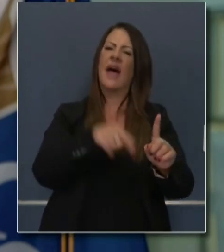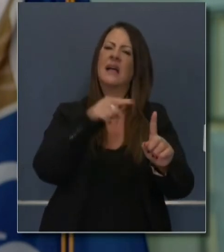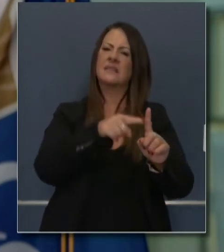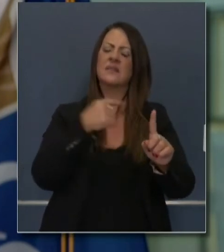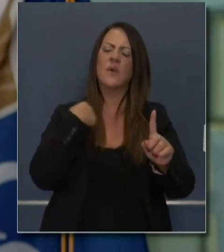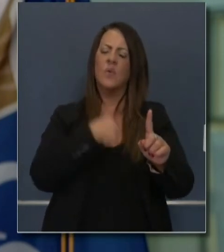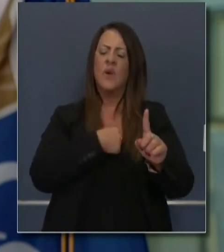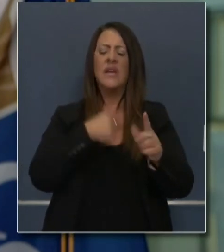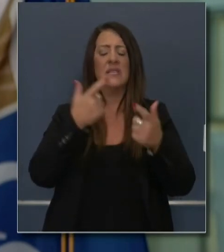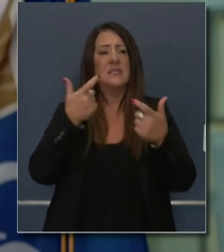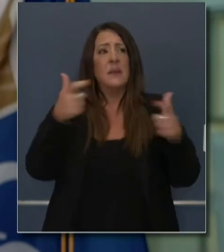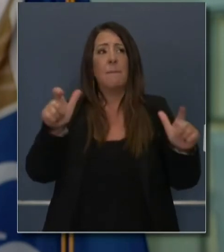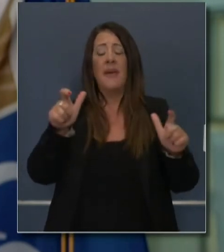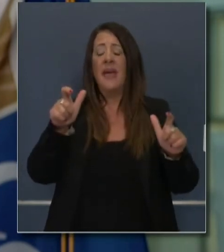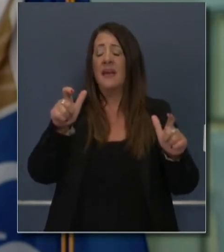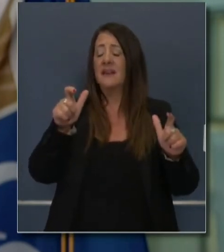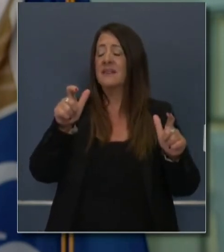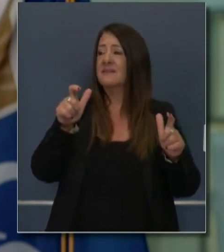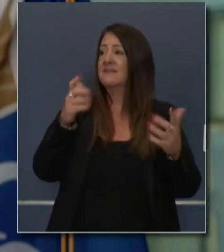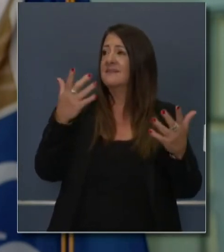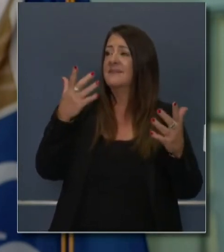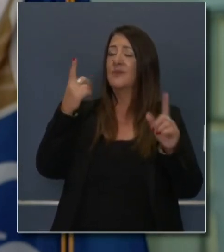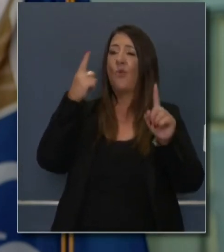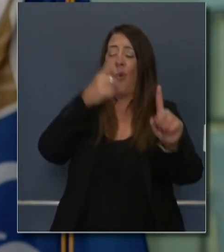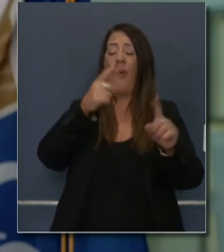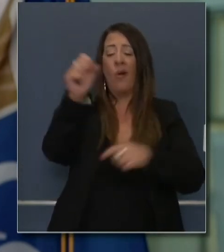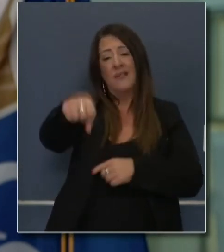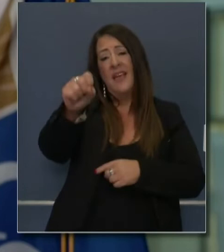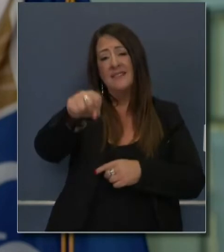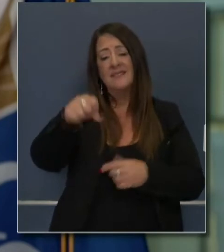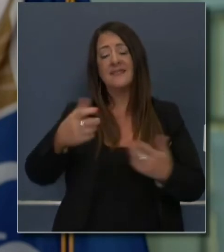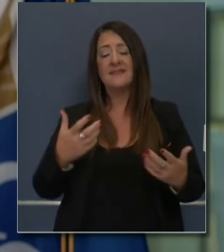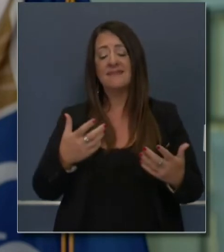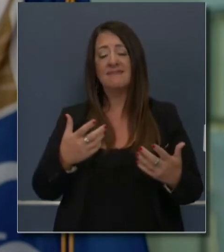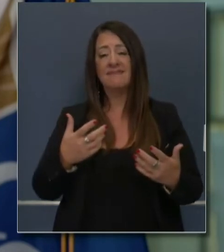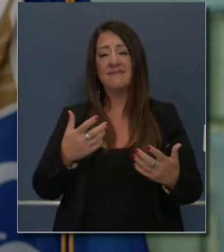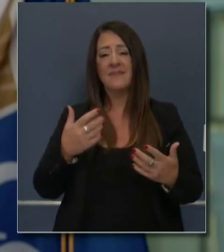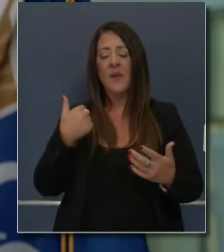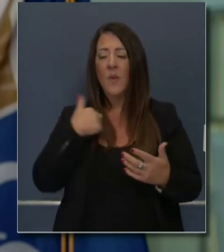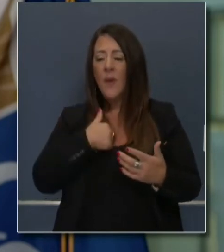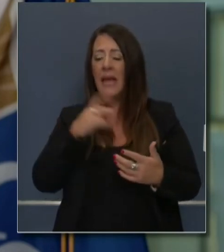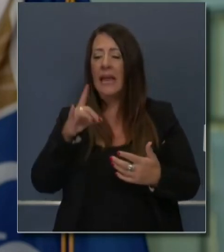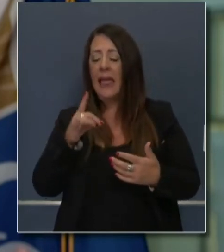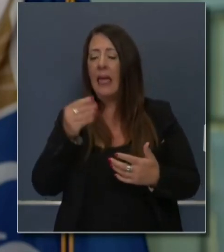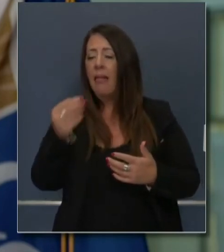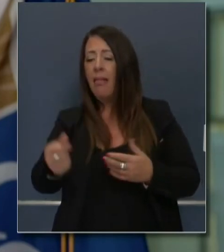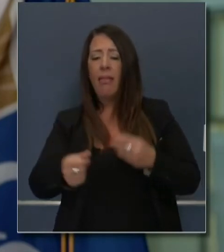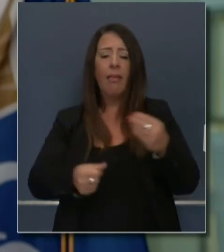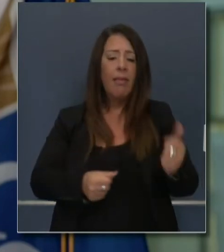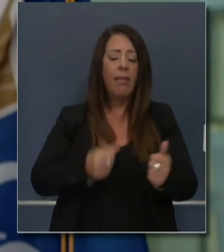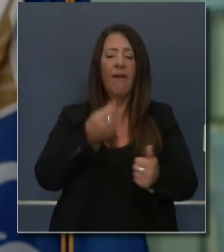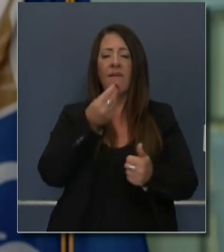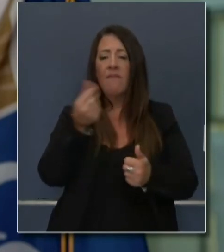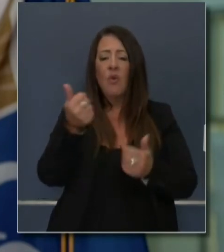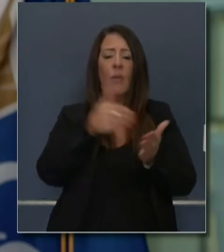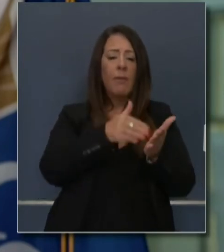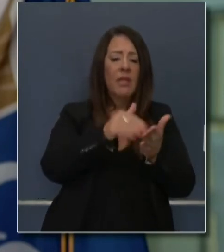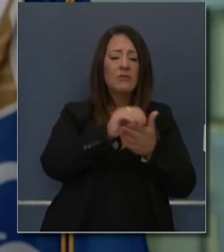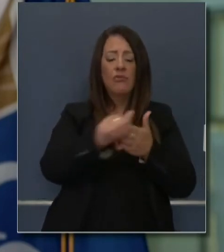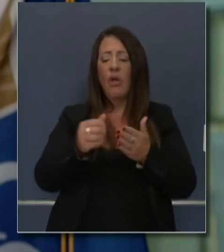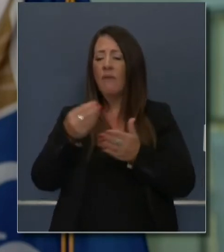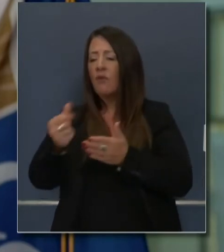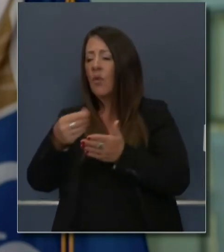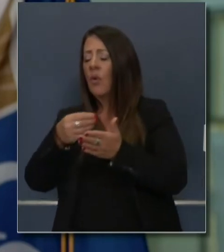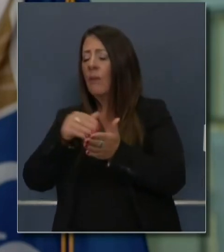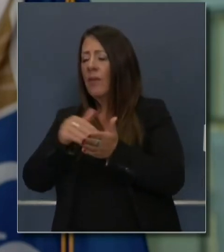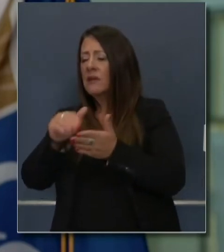push. Trust me, in the past, it's been incremental. Been a few million dollars here, a few million dollars there. Maybe you hit $10 million and everybody